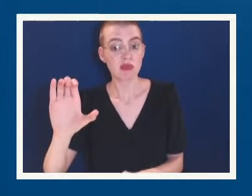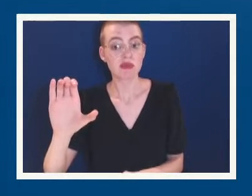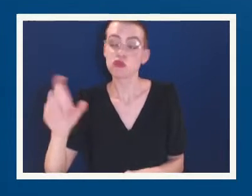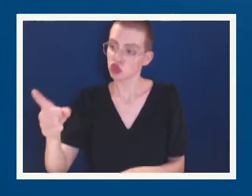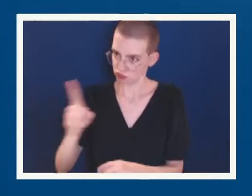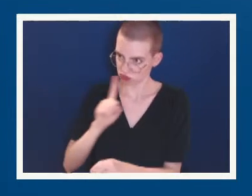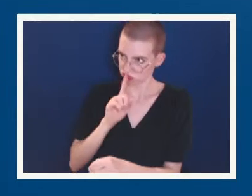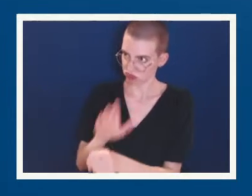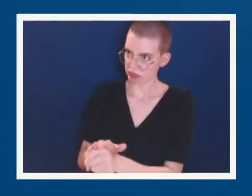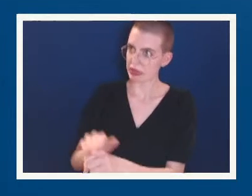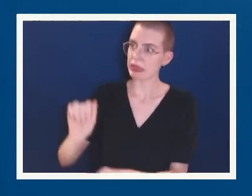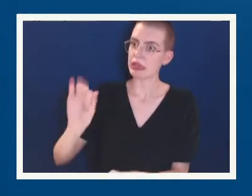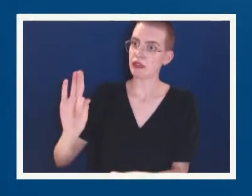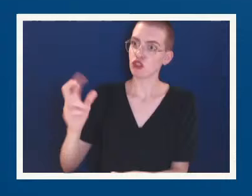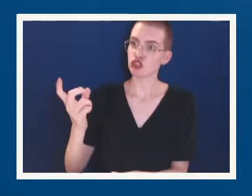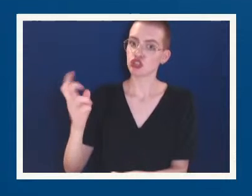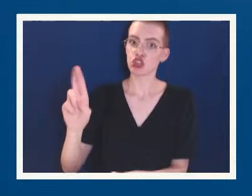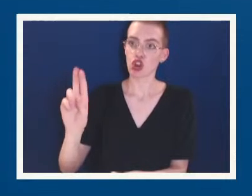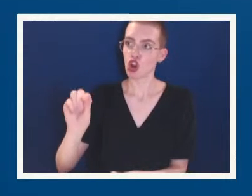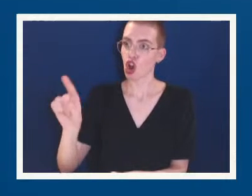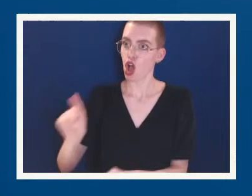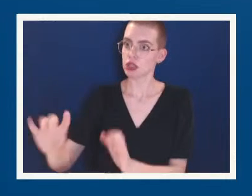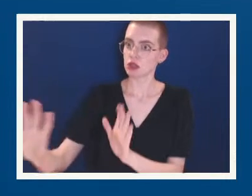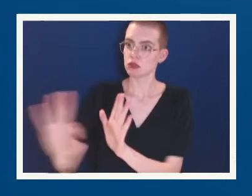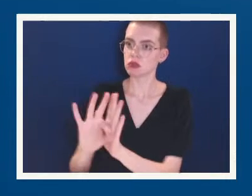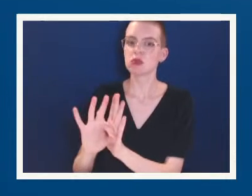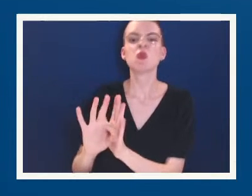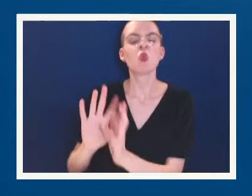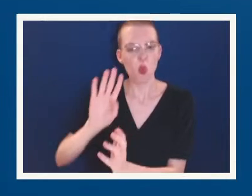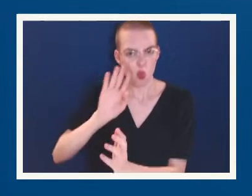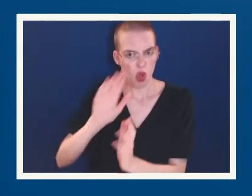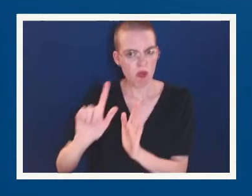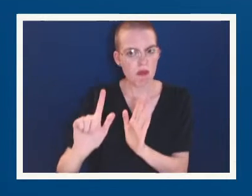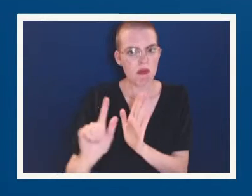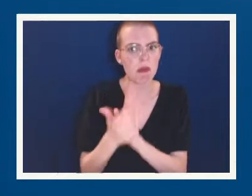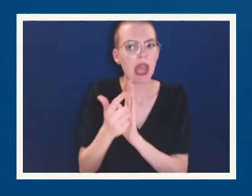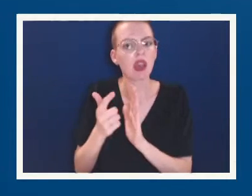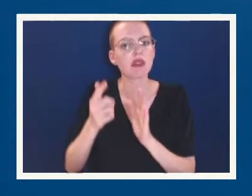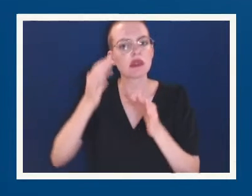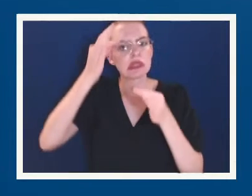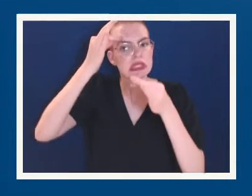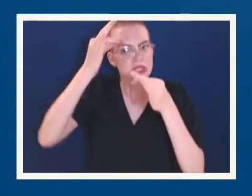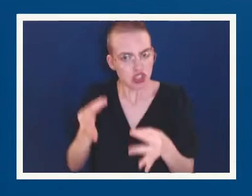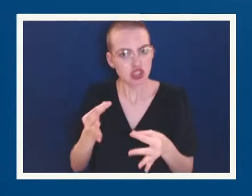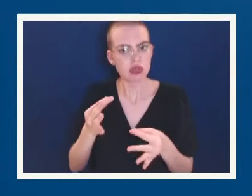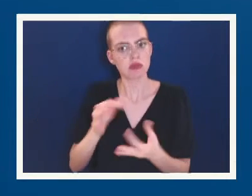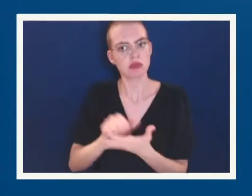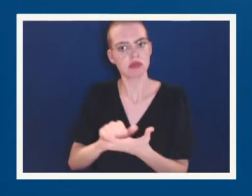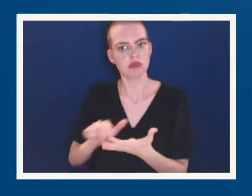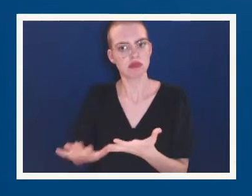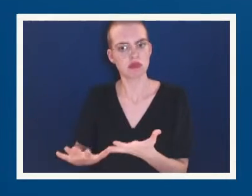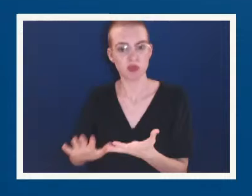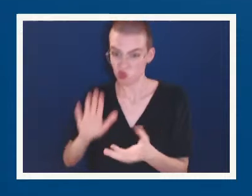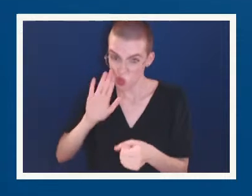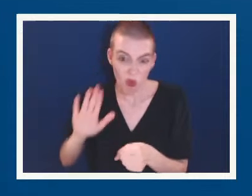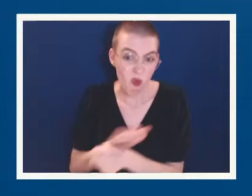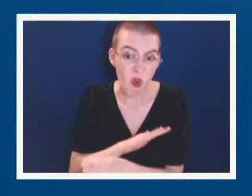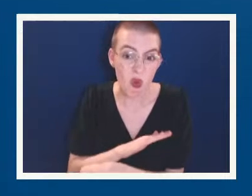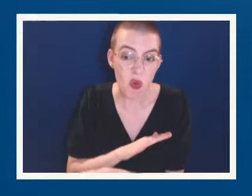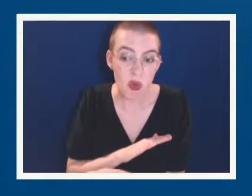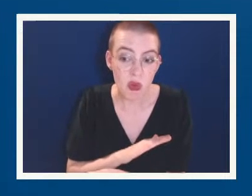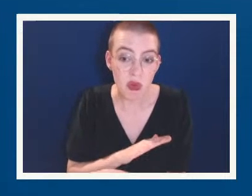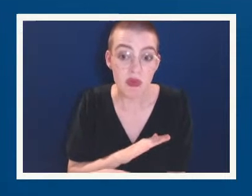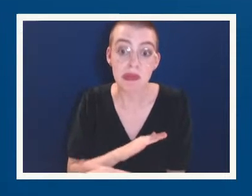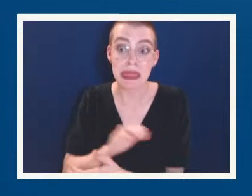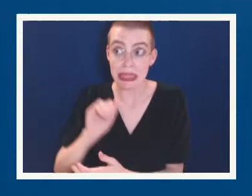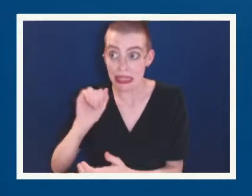other Republicans, they're going to ban choice completely. Let me tell you something. If they get enough states to do